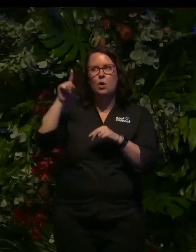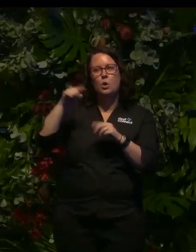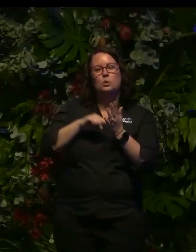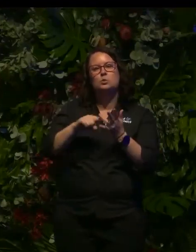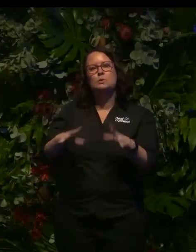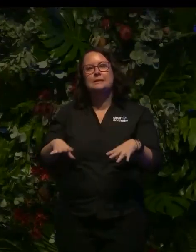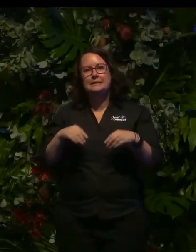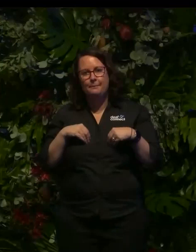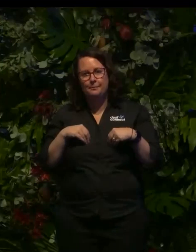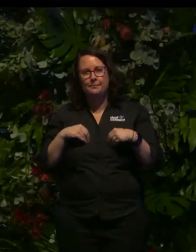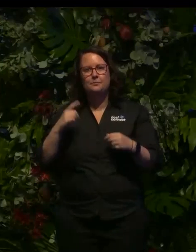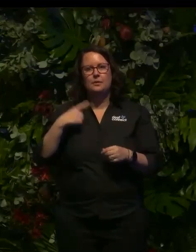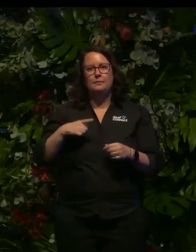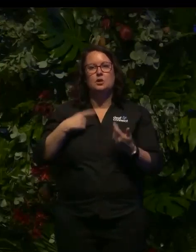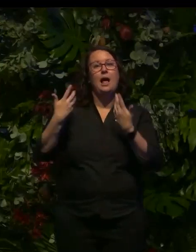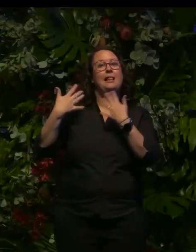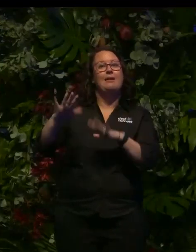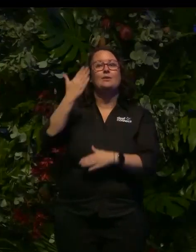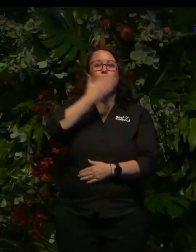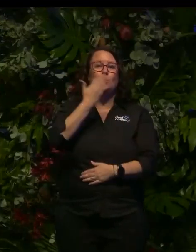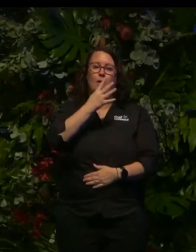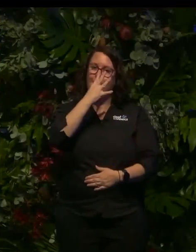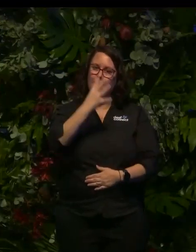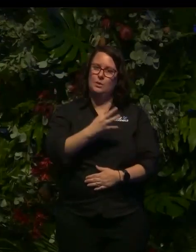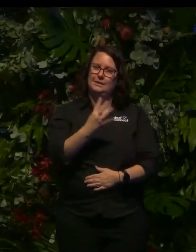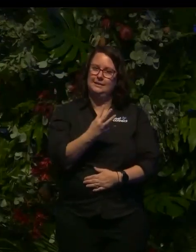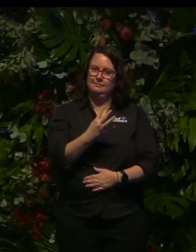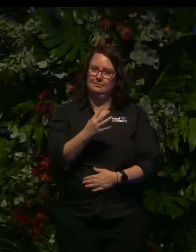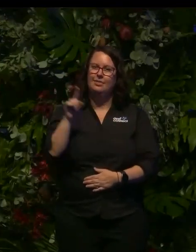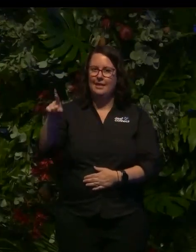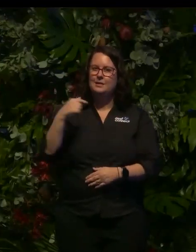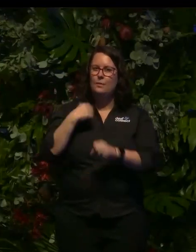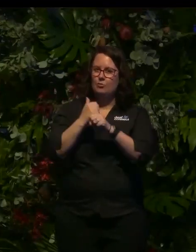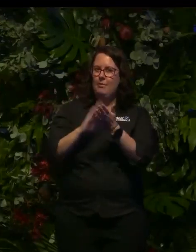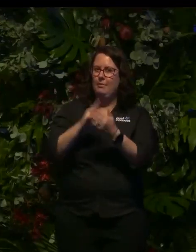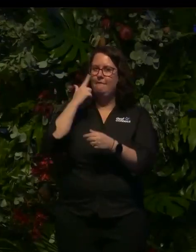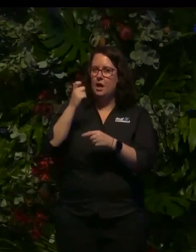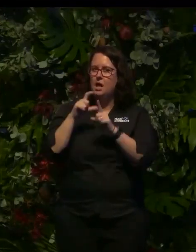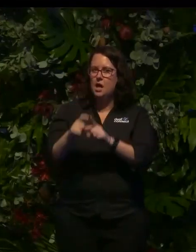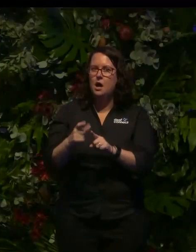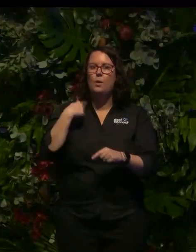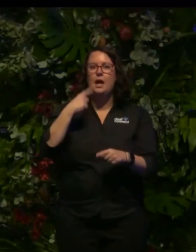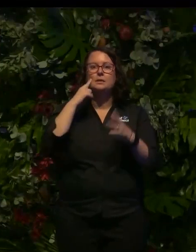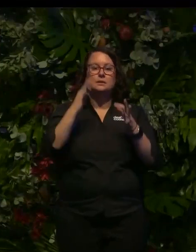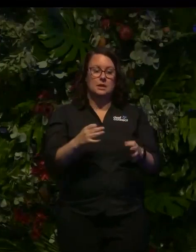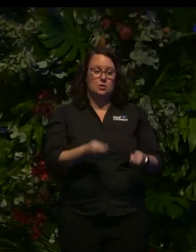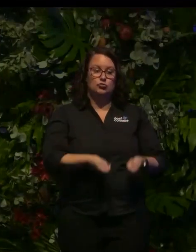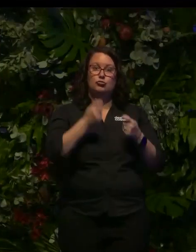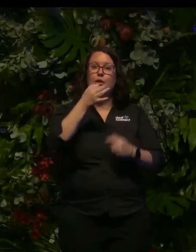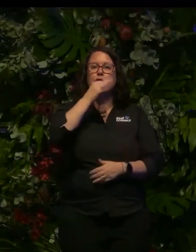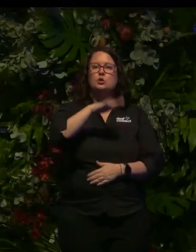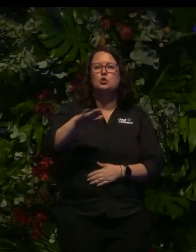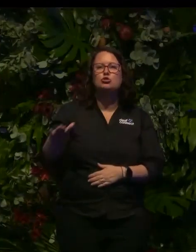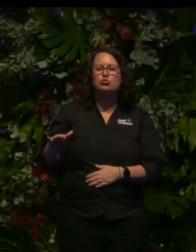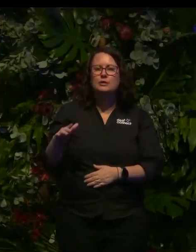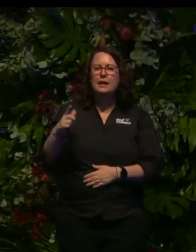to accept it is because I left school when I was 14 years old. And then when I decided to raise children, I said, because